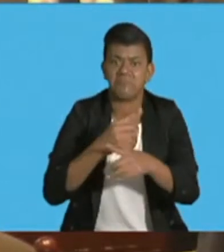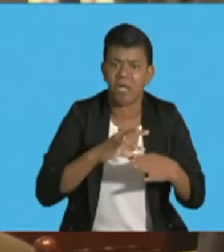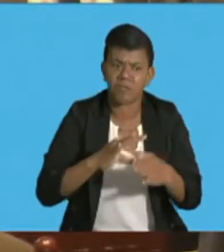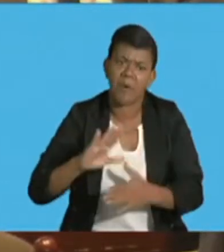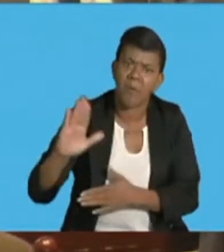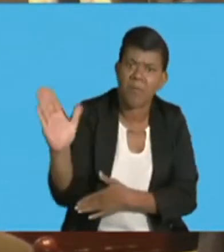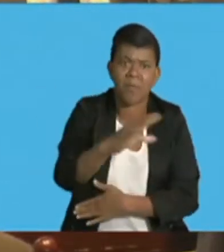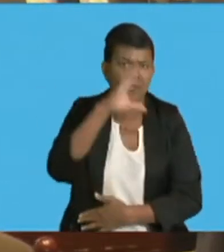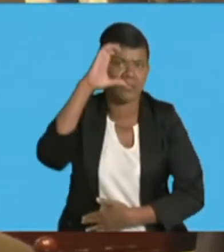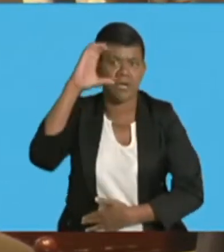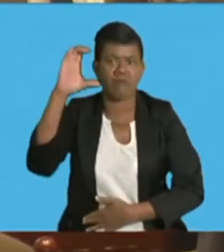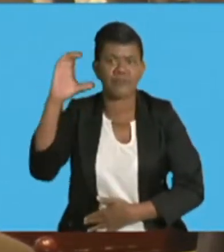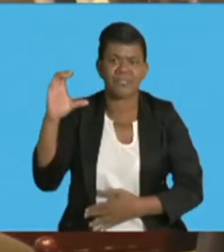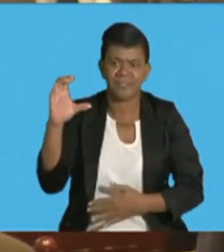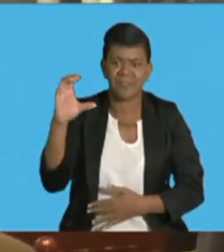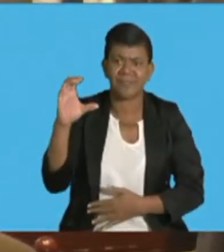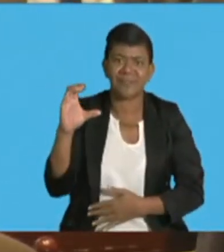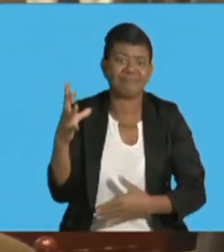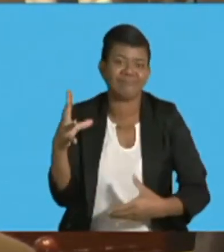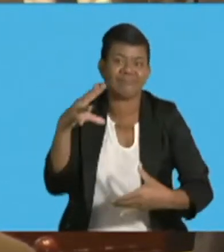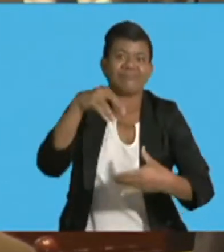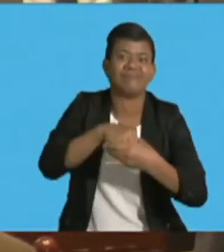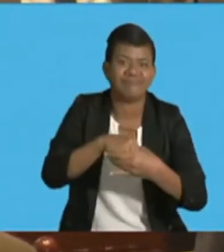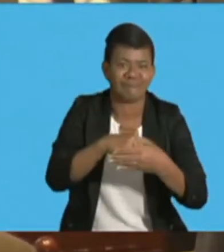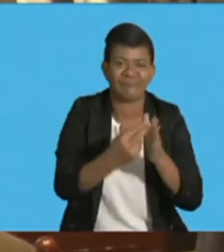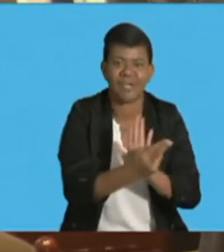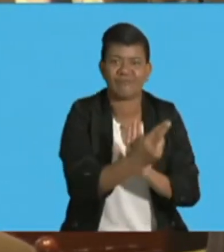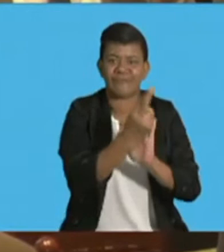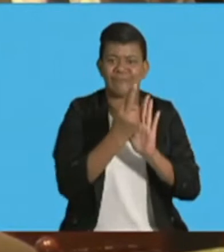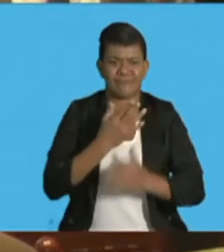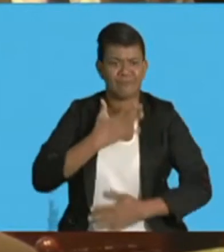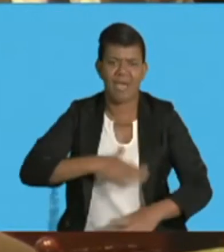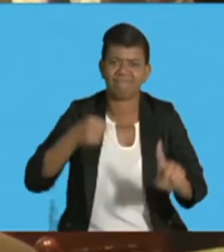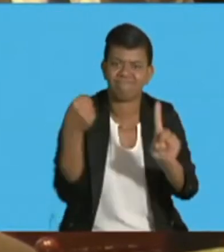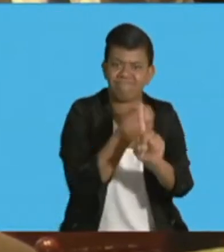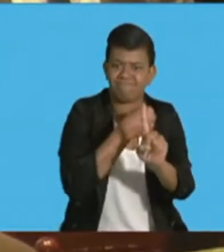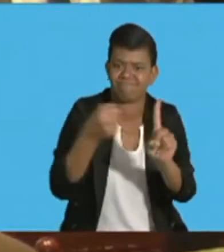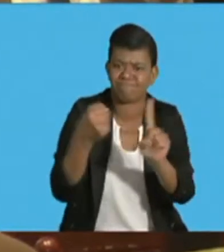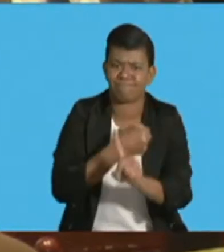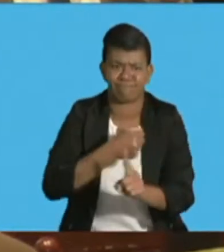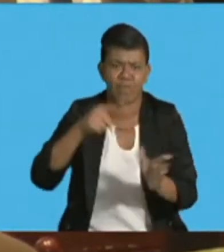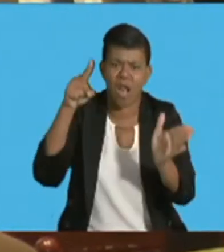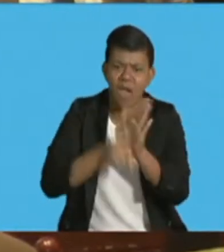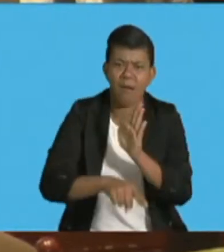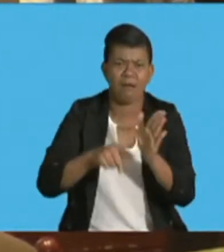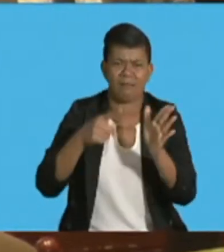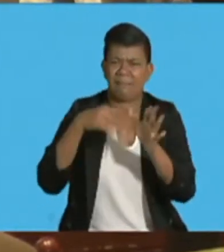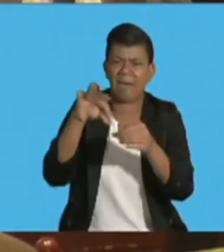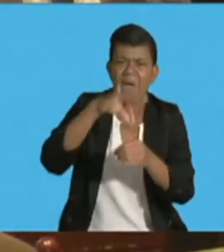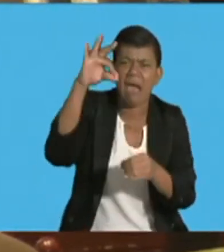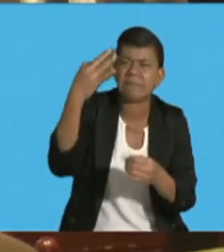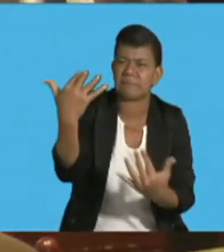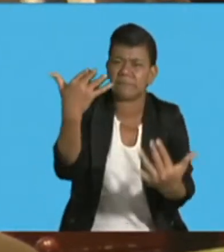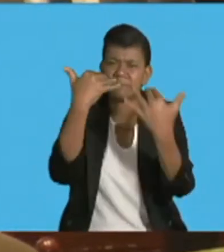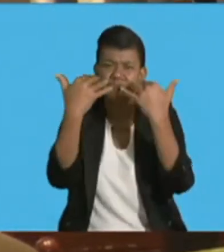inclusive, resilient and low-carbon development with such dexterity. Mr. Speaker, sir, before I